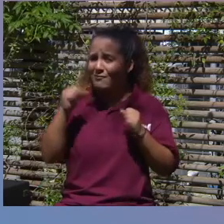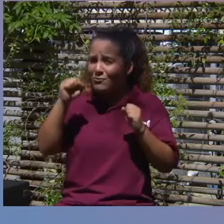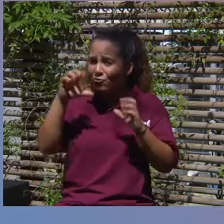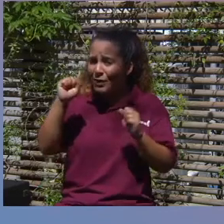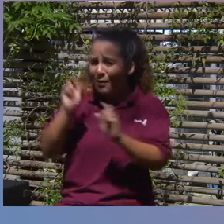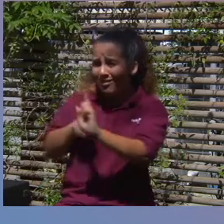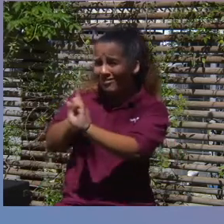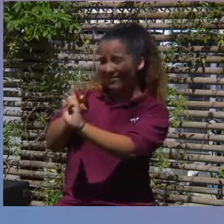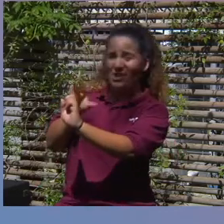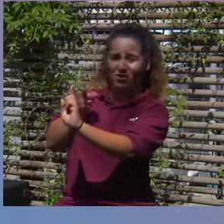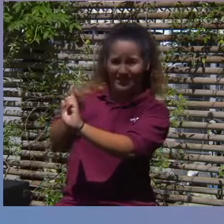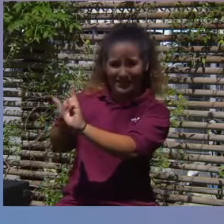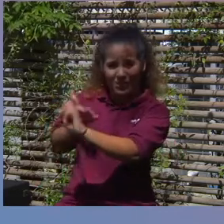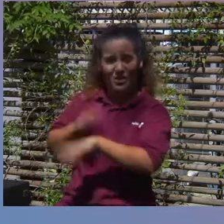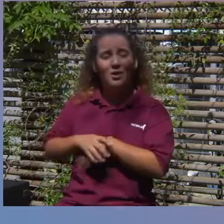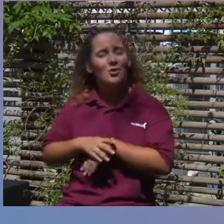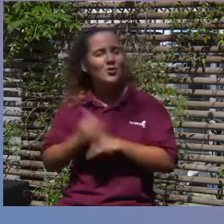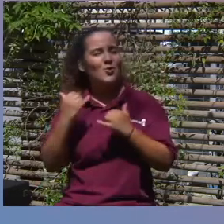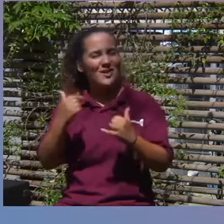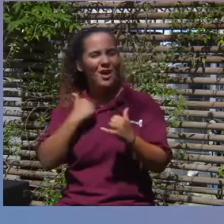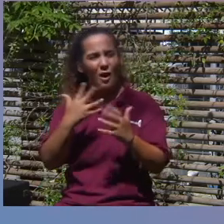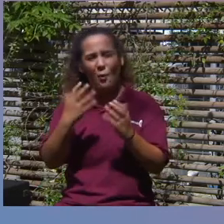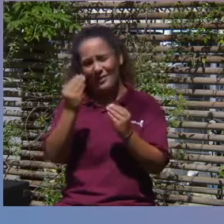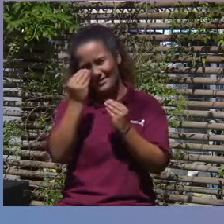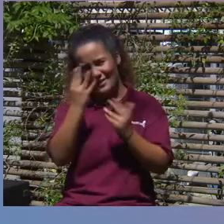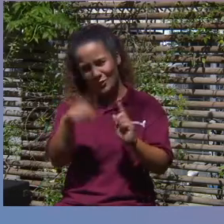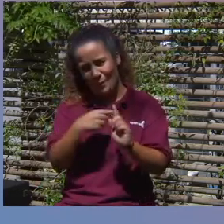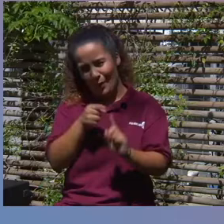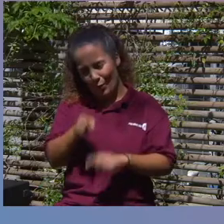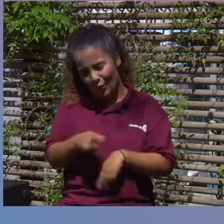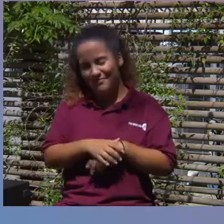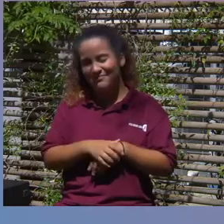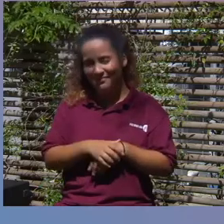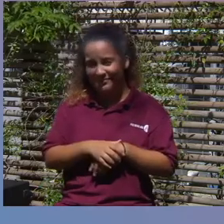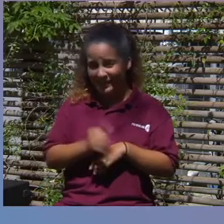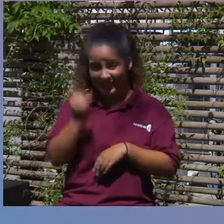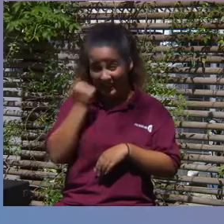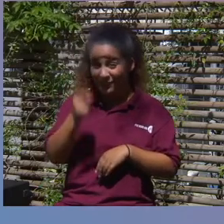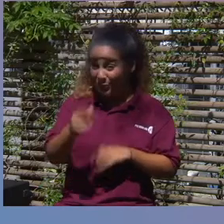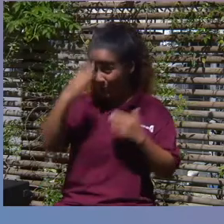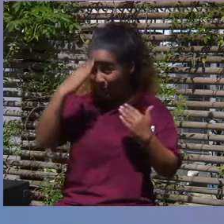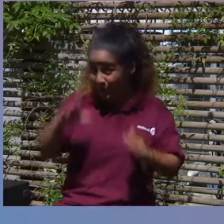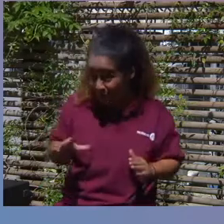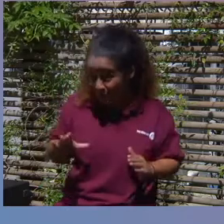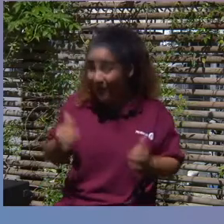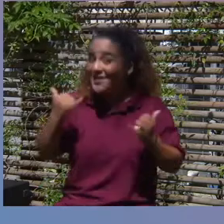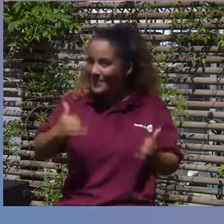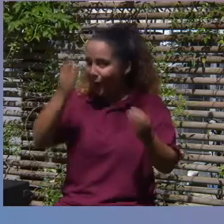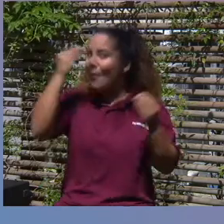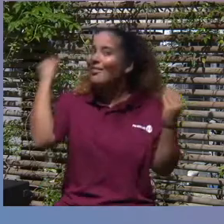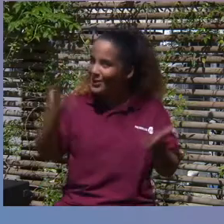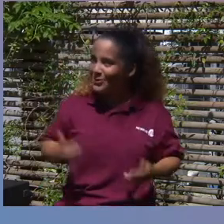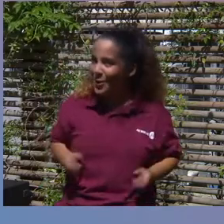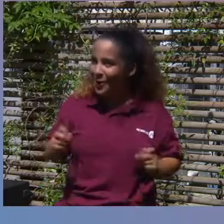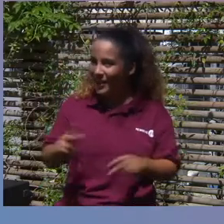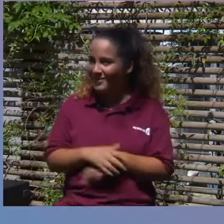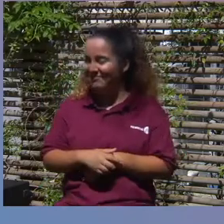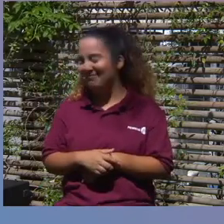among us. And so I'd love to tell you a little bit about her. If you don't know, we gonna let you know,